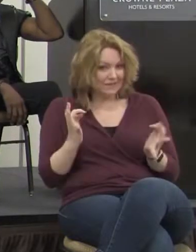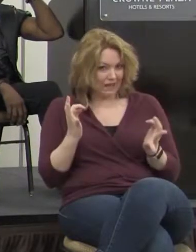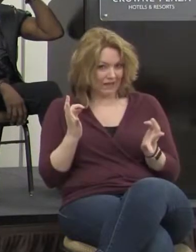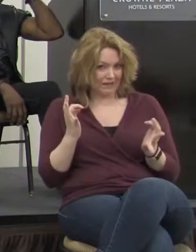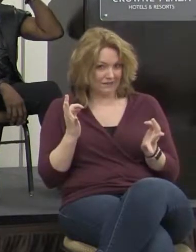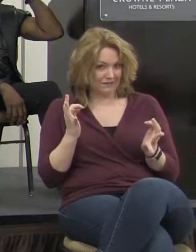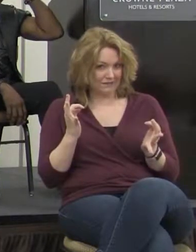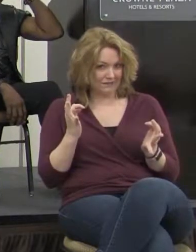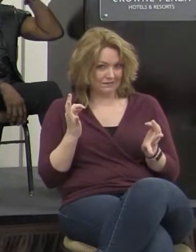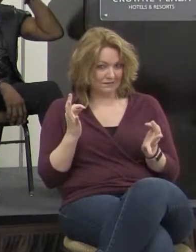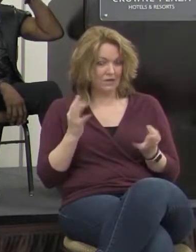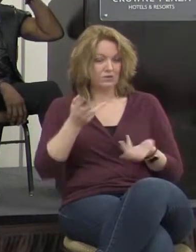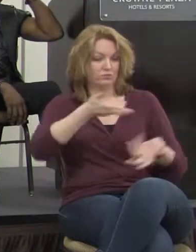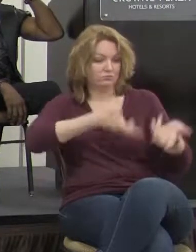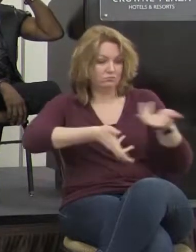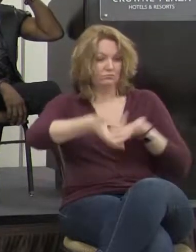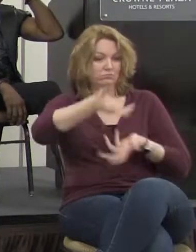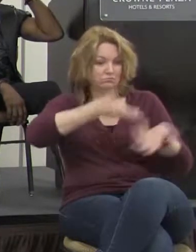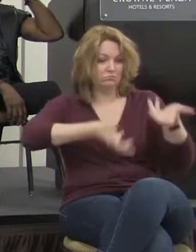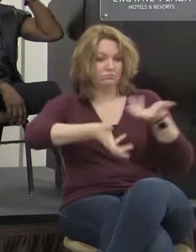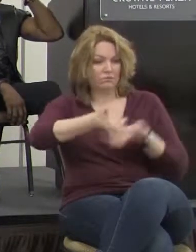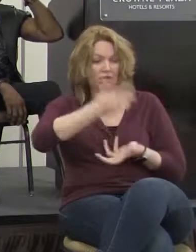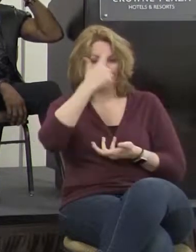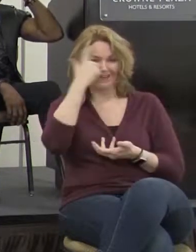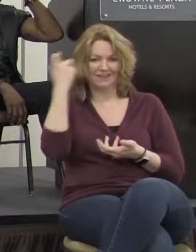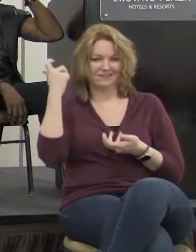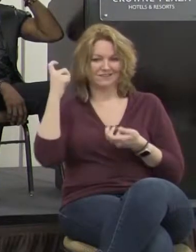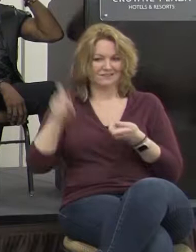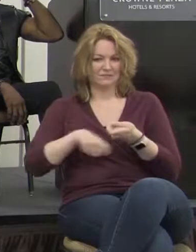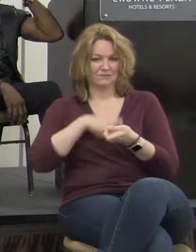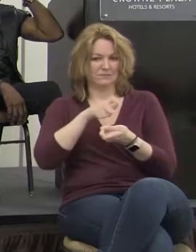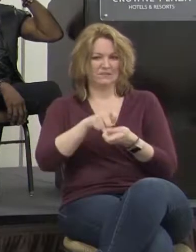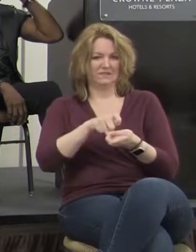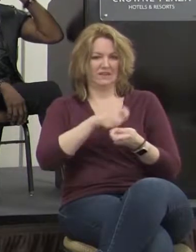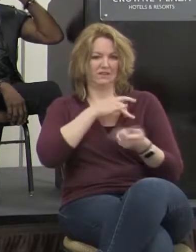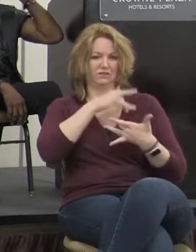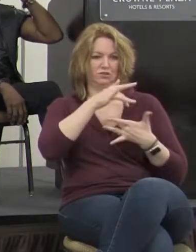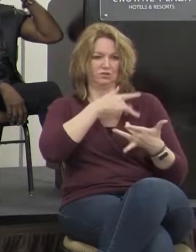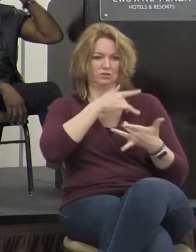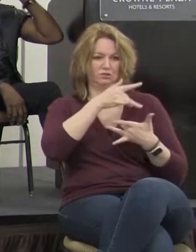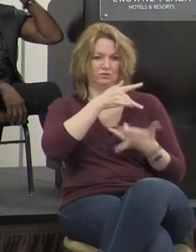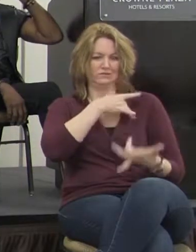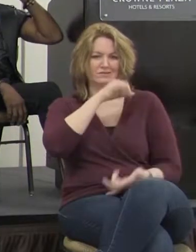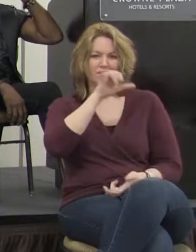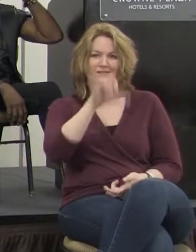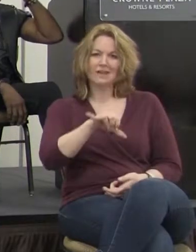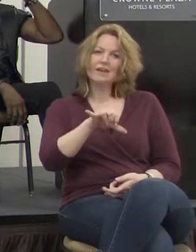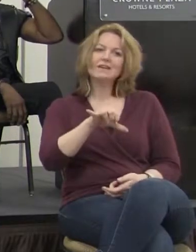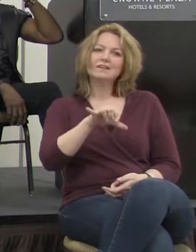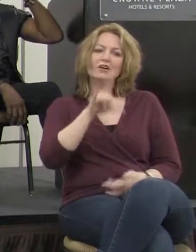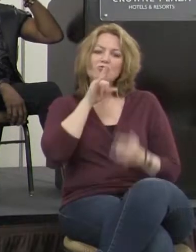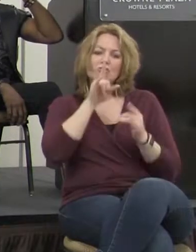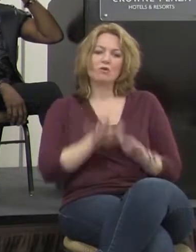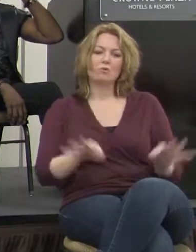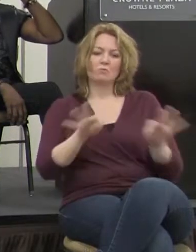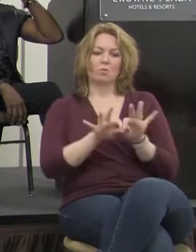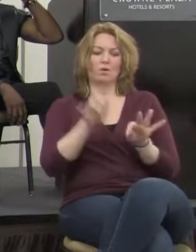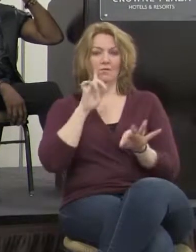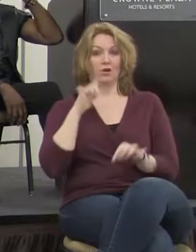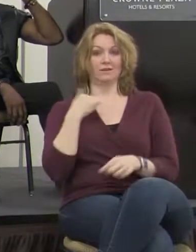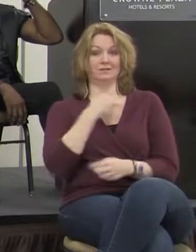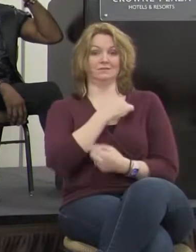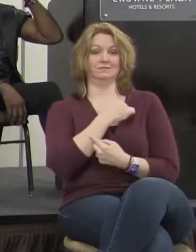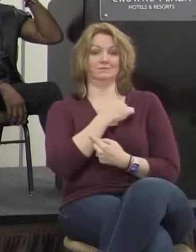to freely associate because of some particular concerns that are important to